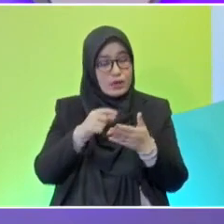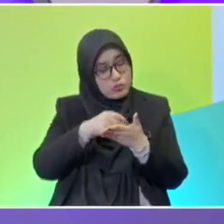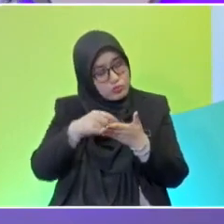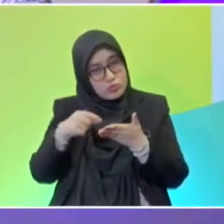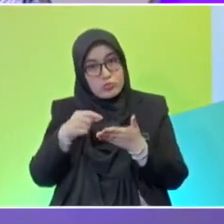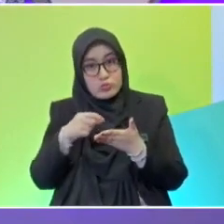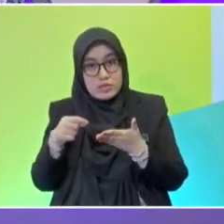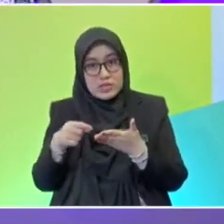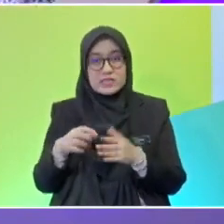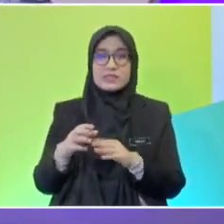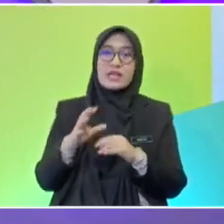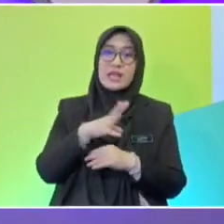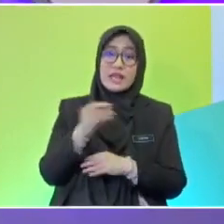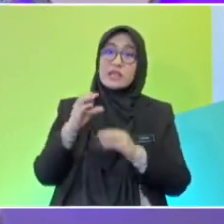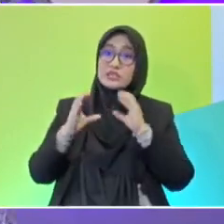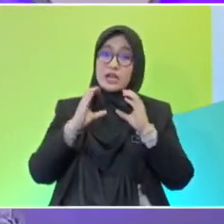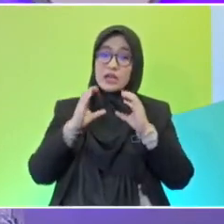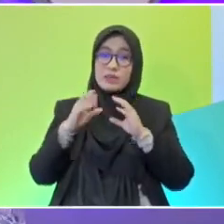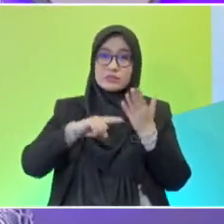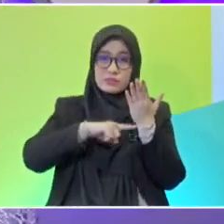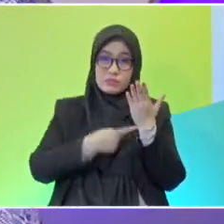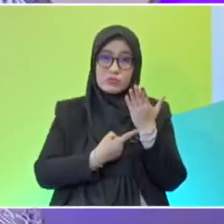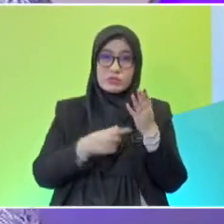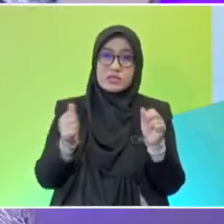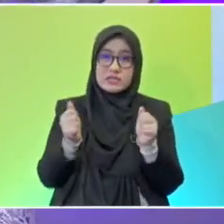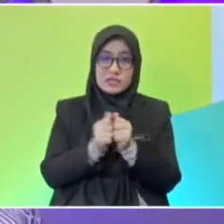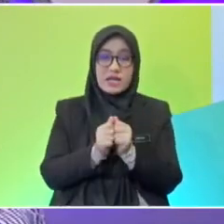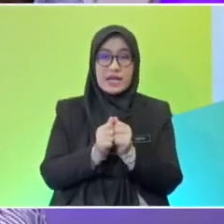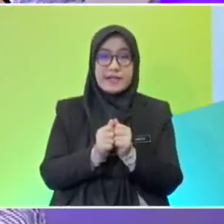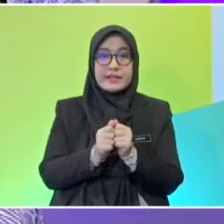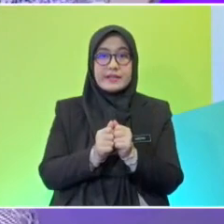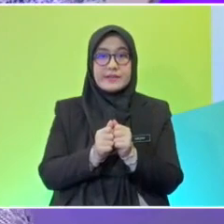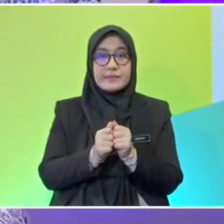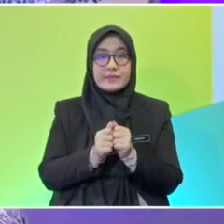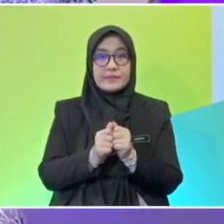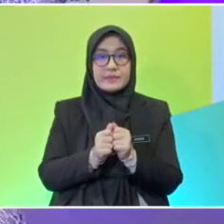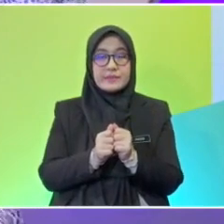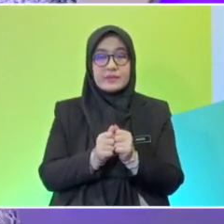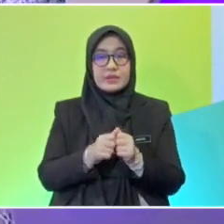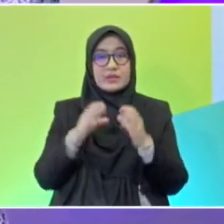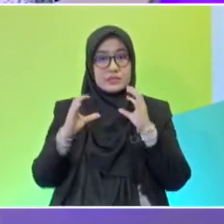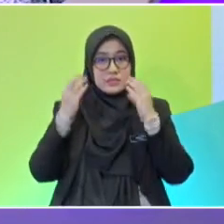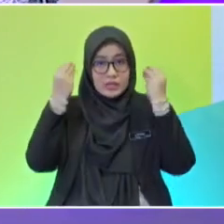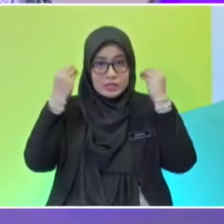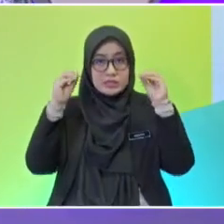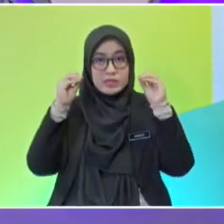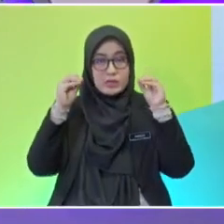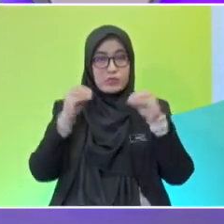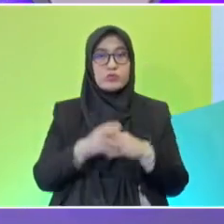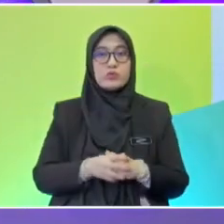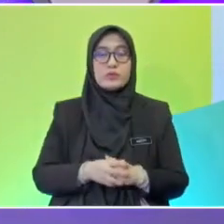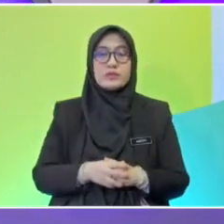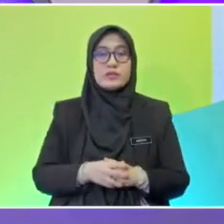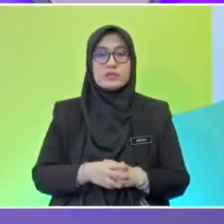me again. So my friend, he sleeps 6 hours in a day. So for someone who is able to participate in given